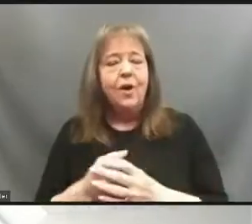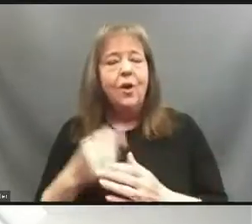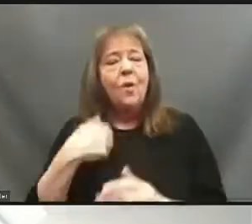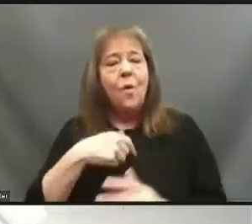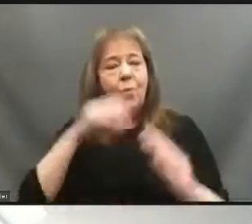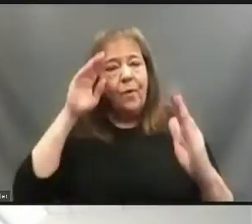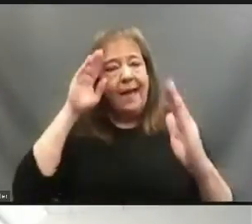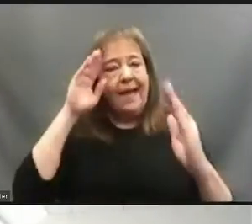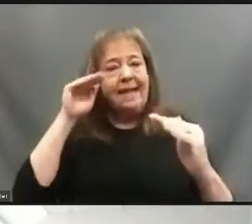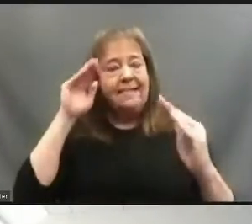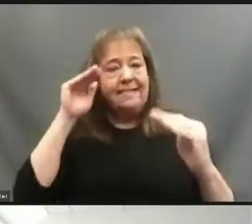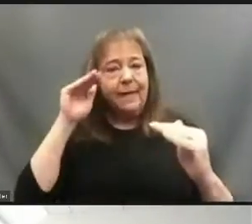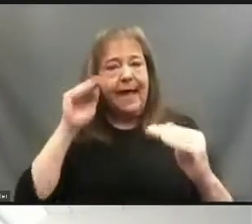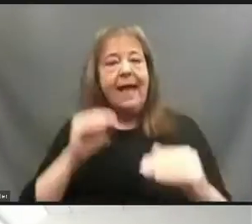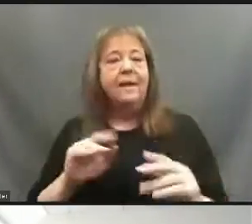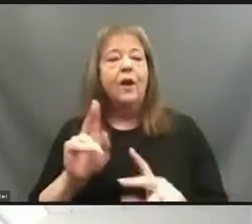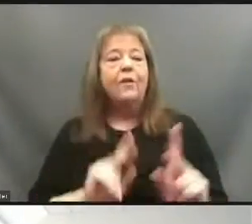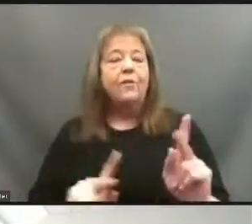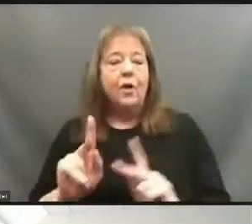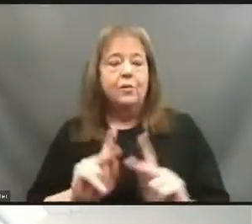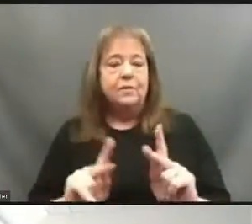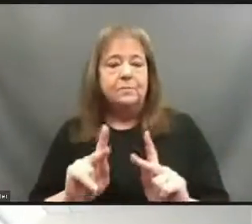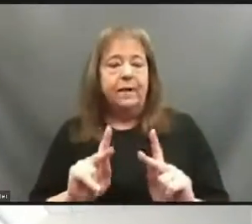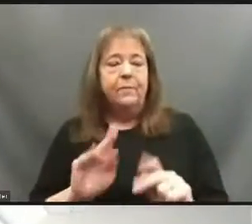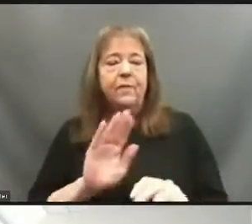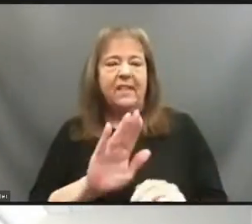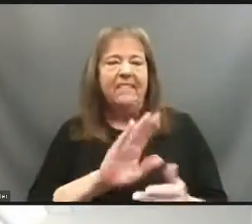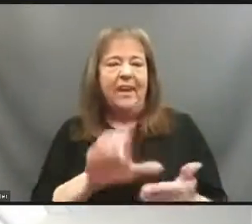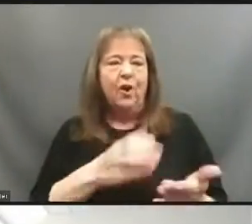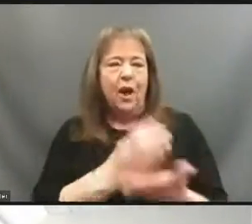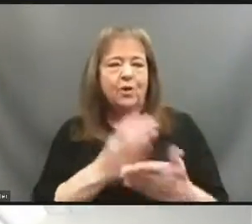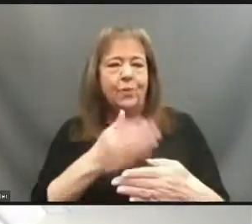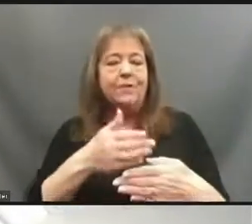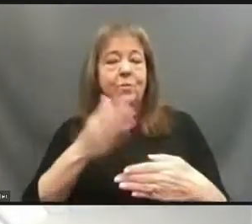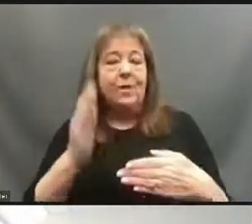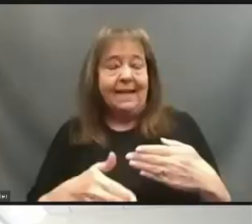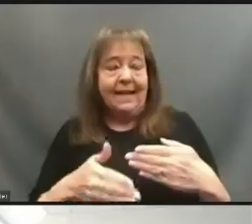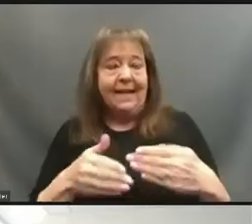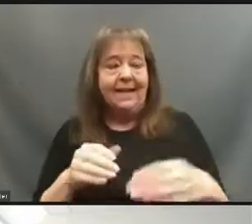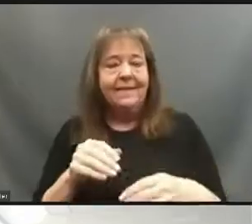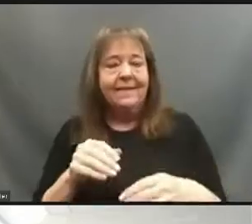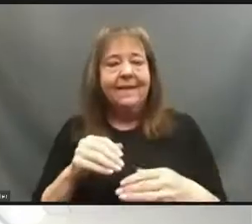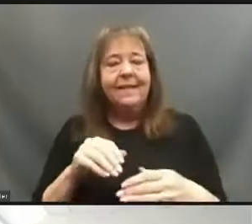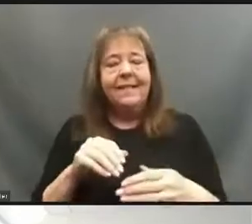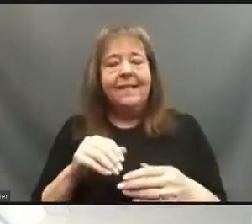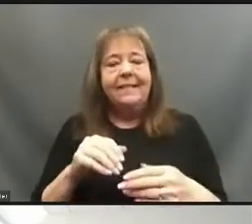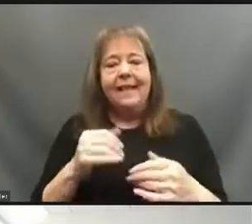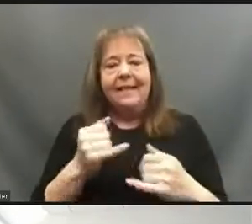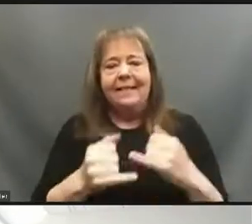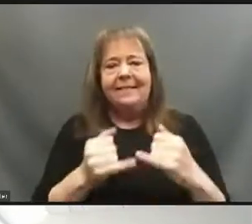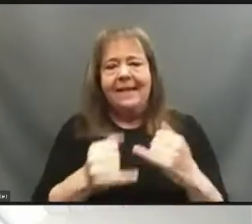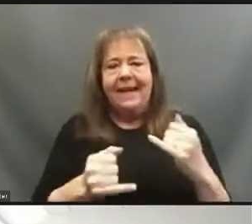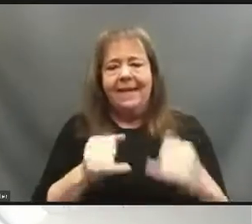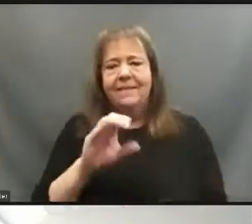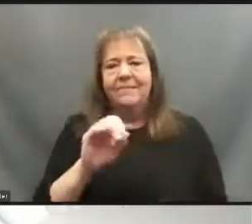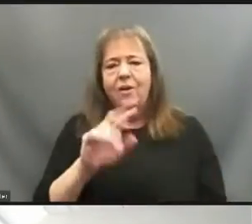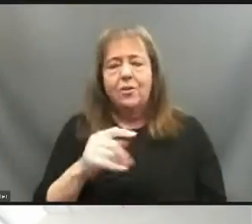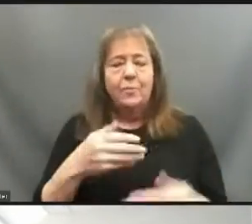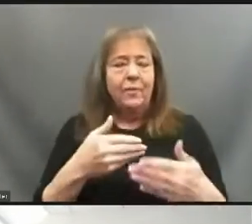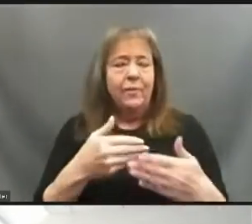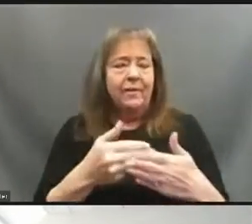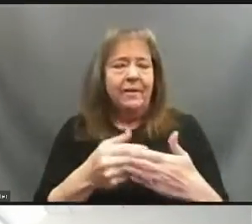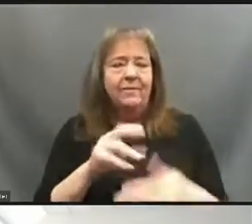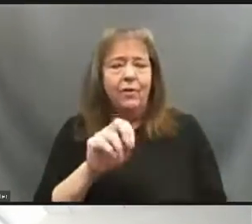that they'll be winding down their contracts by the beginning of November. Hopefully that'll coincide with